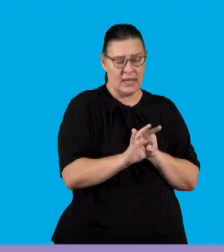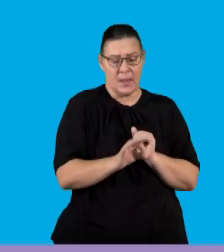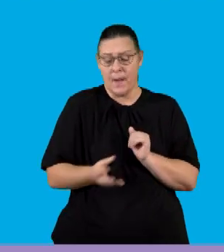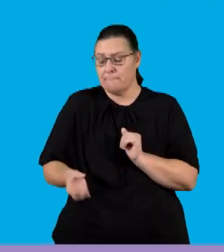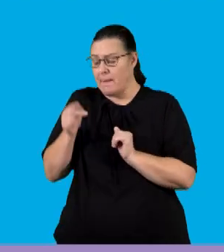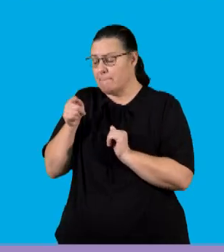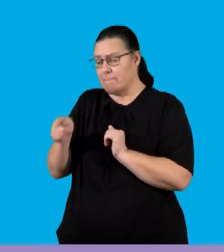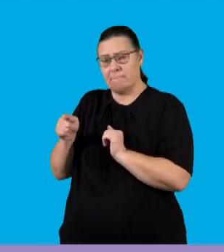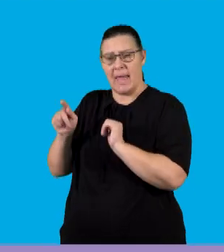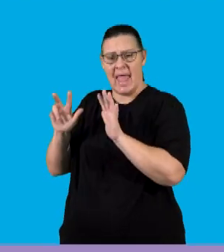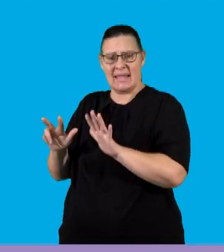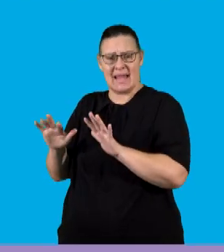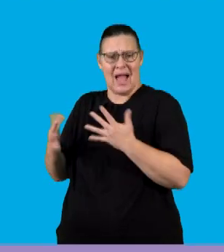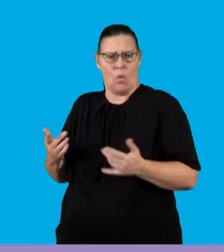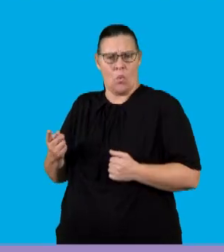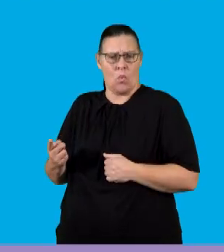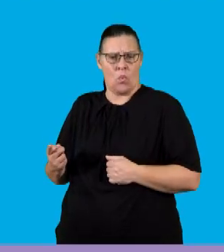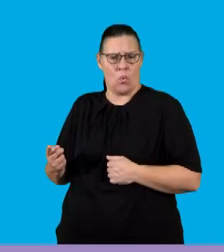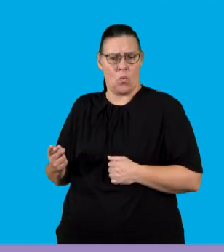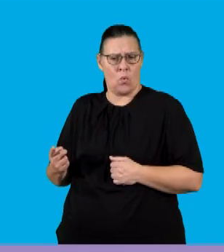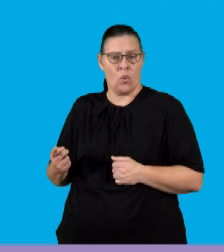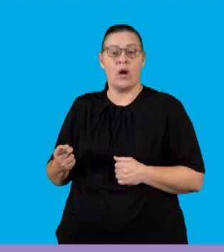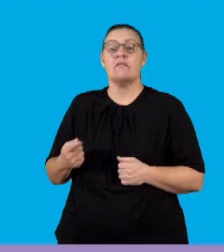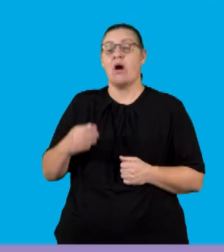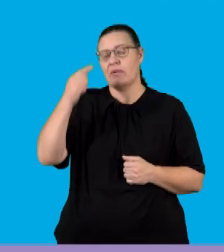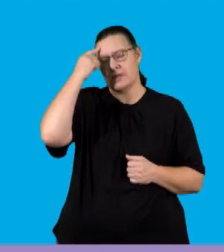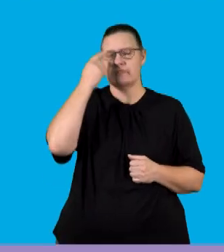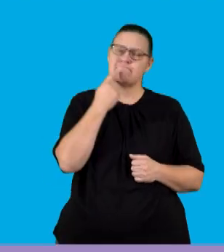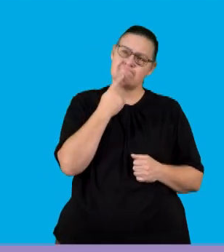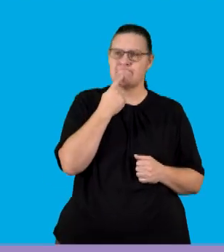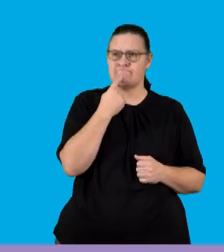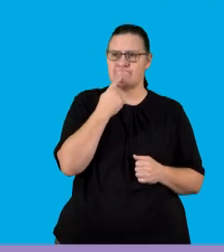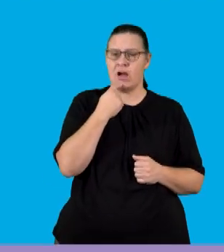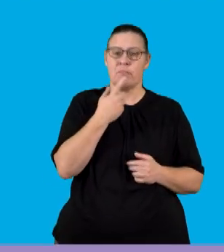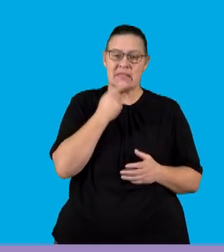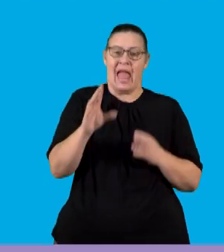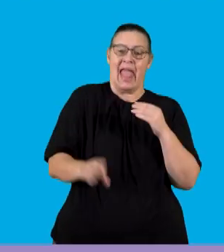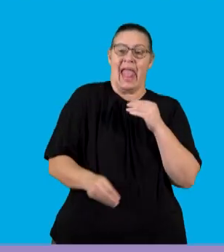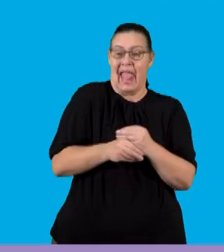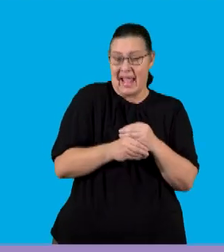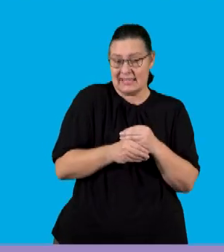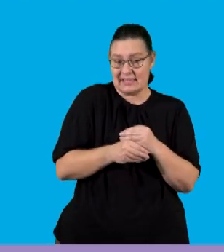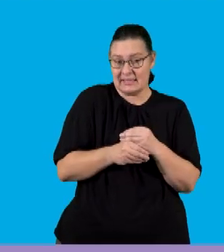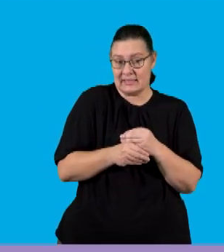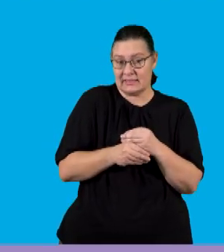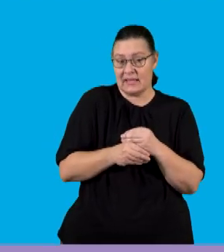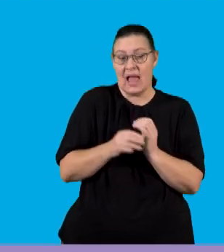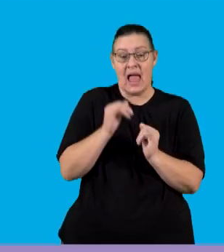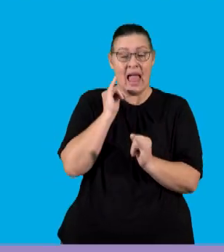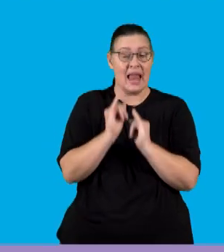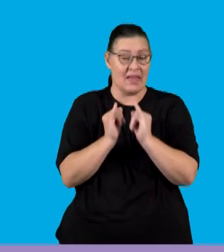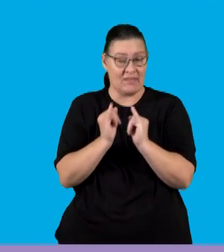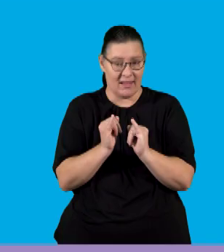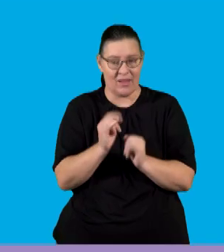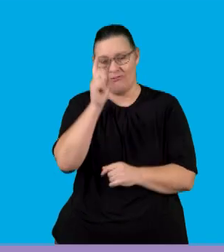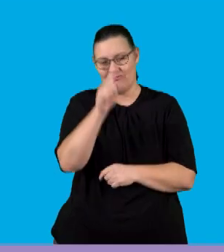do we get to an 8? Well, if you are thinking that we are going to add